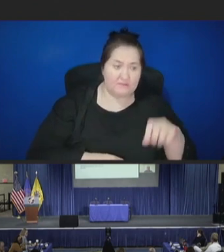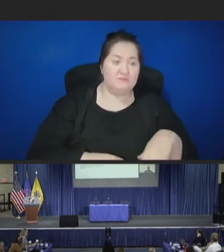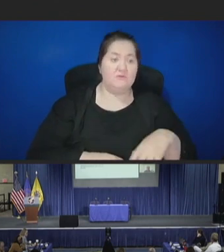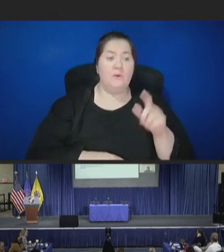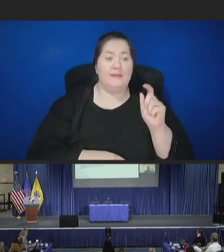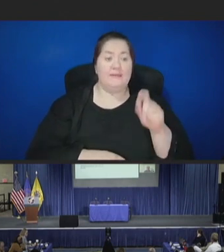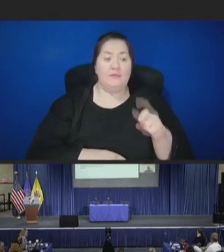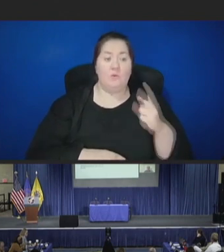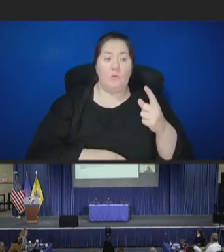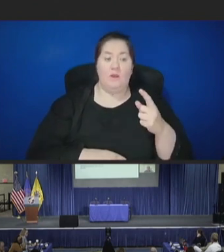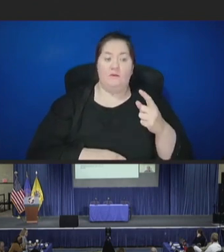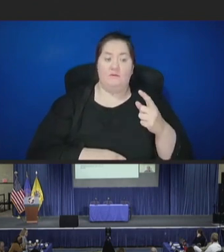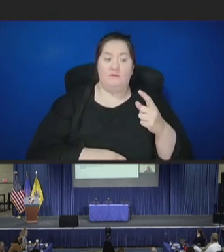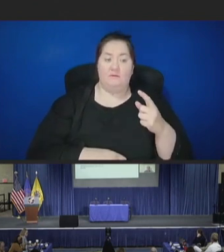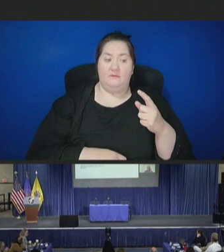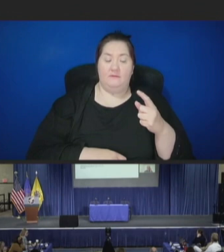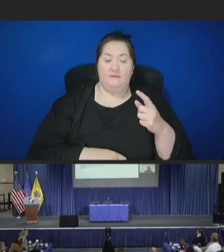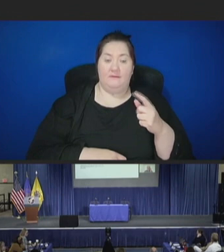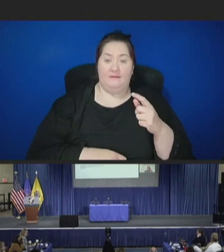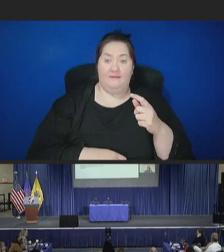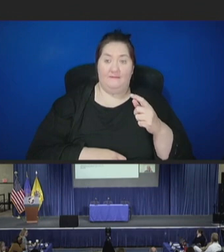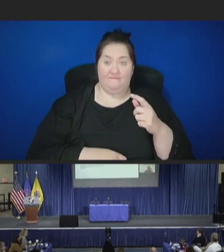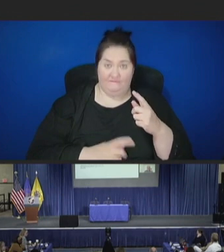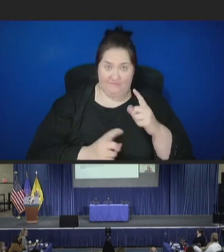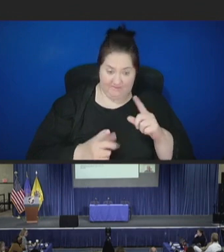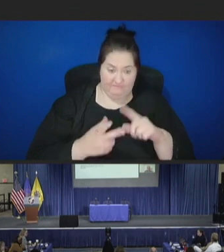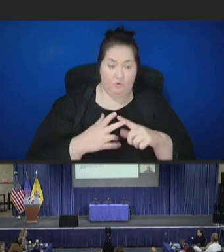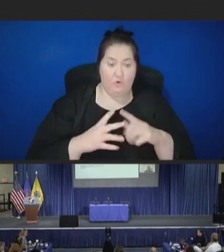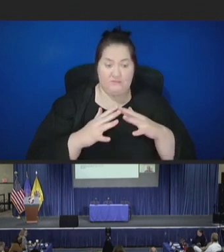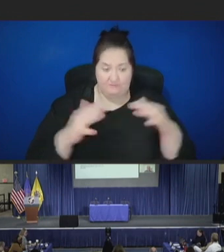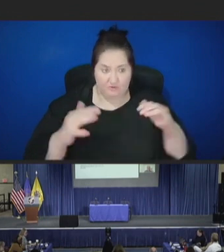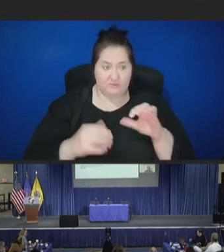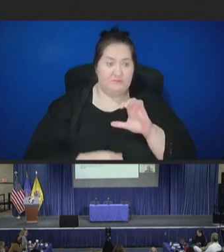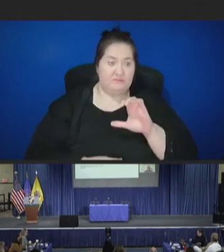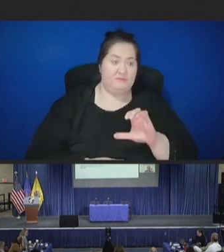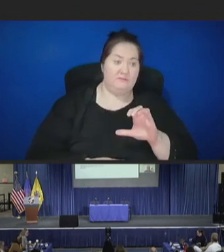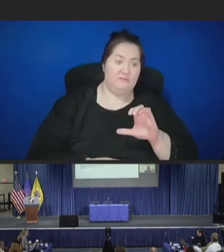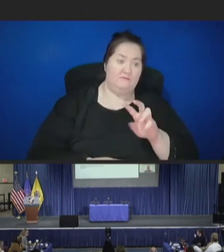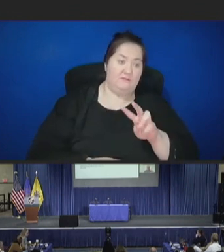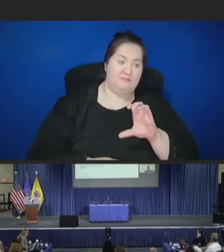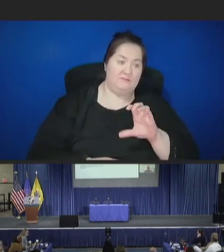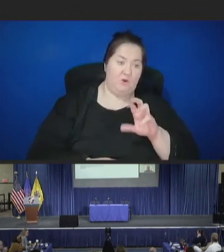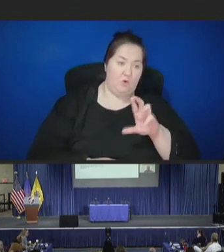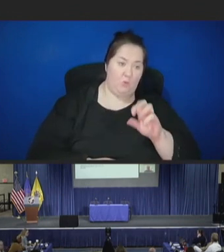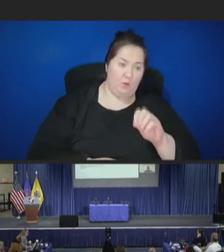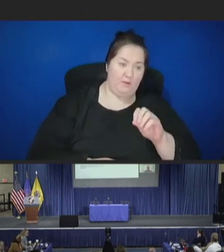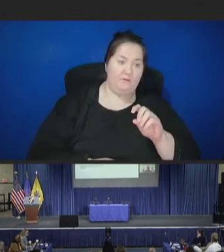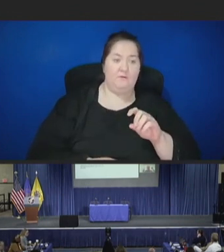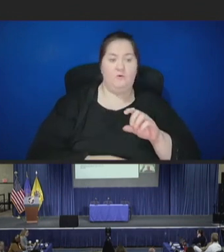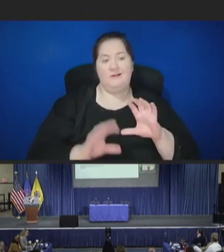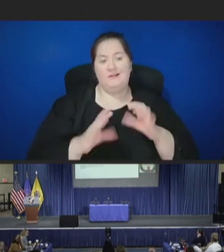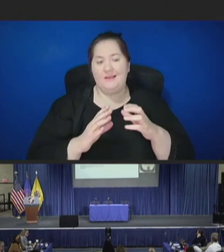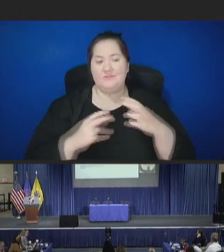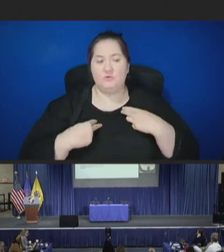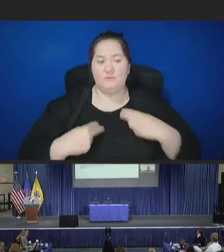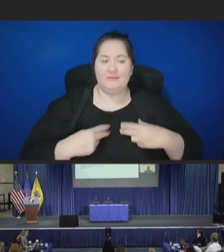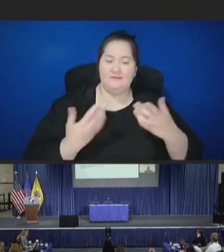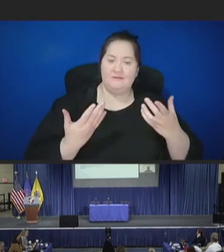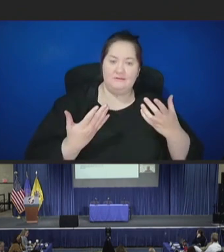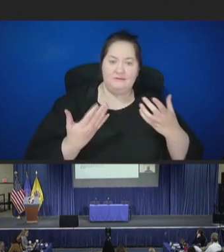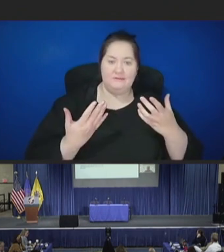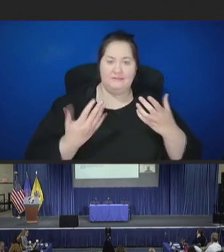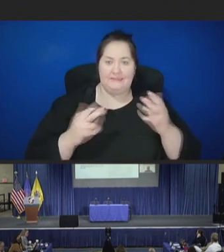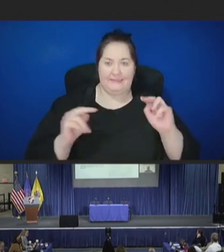with appreciable affinity and avidity for diverse VRC01 class human naive precursors if we're going to have a chance to start the process of making